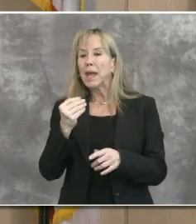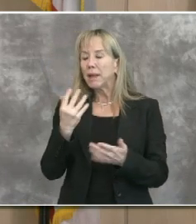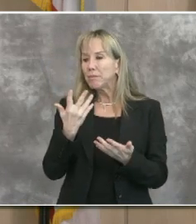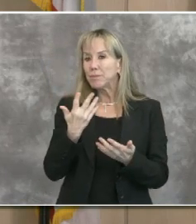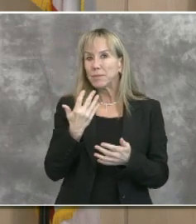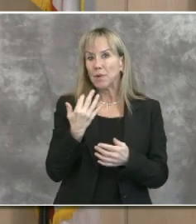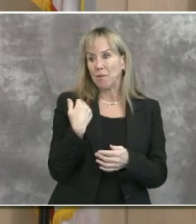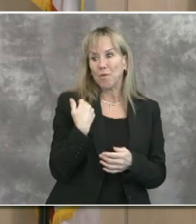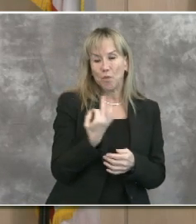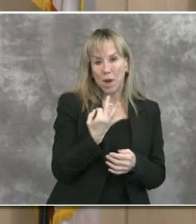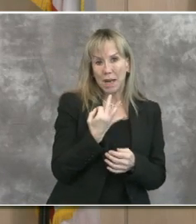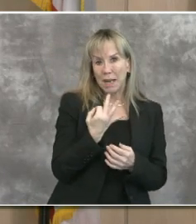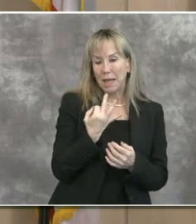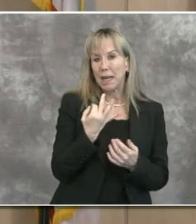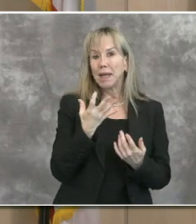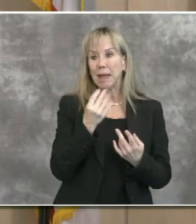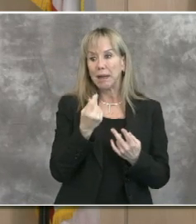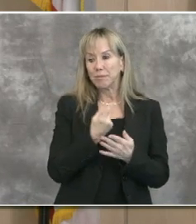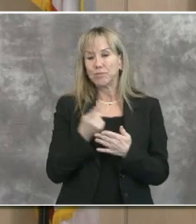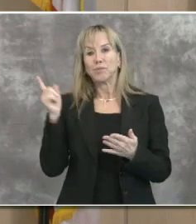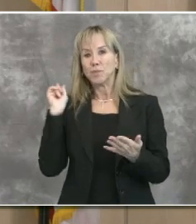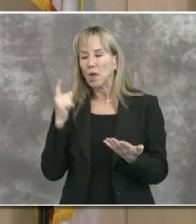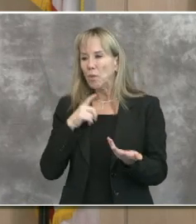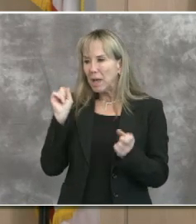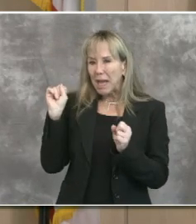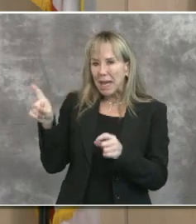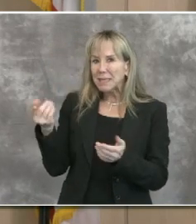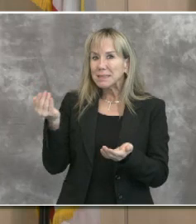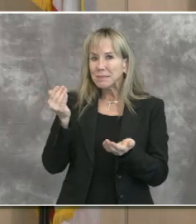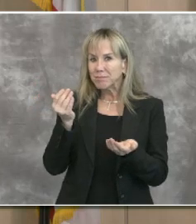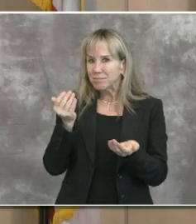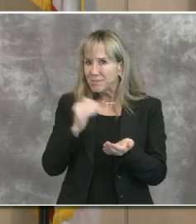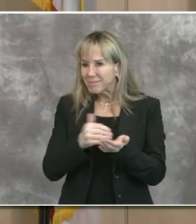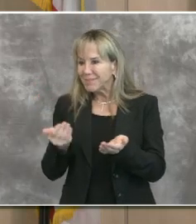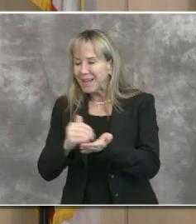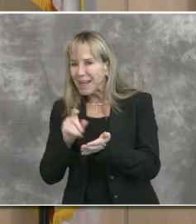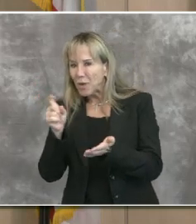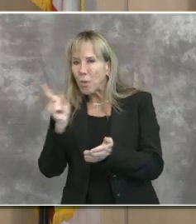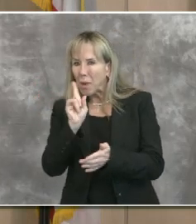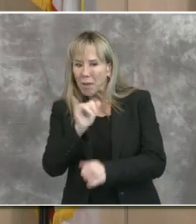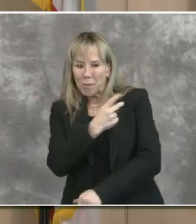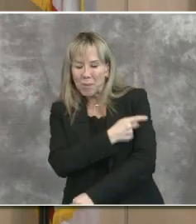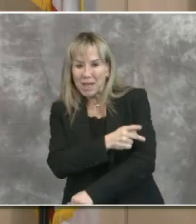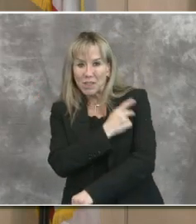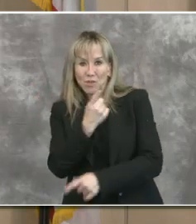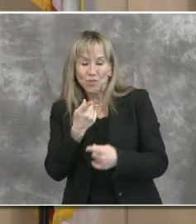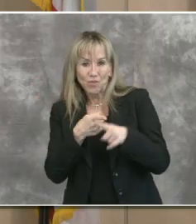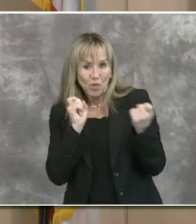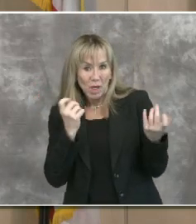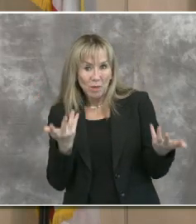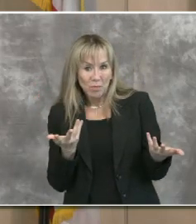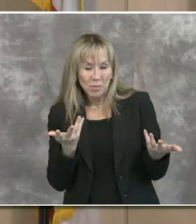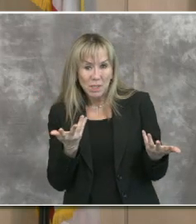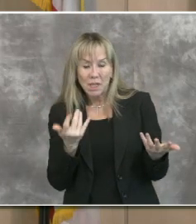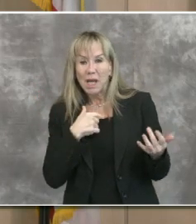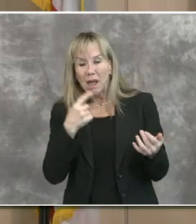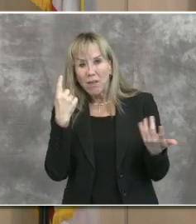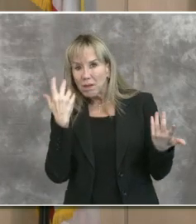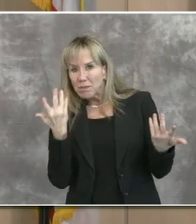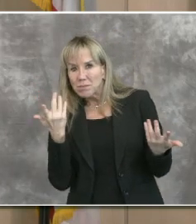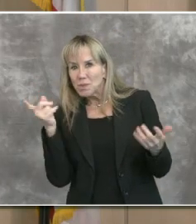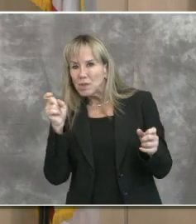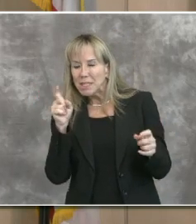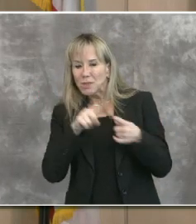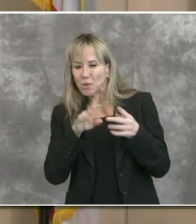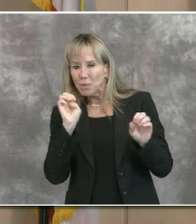that was, where are these patients coming from? Seems to me you ought to be able to look at patient records and see where